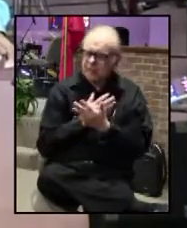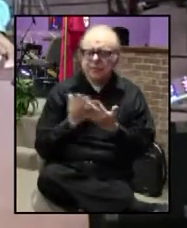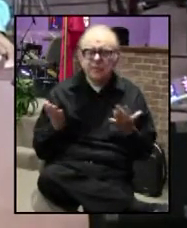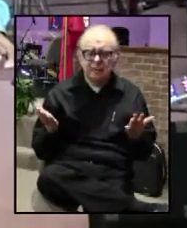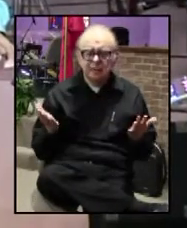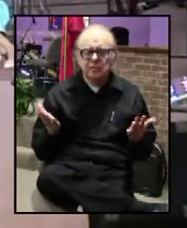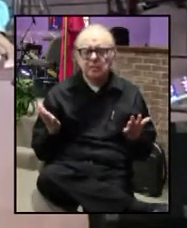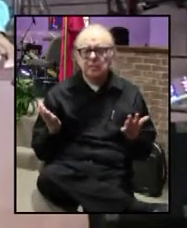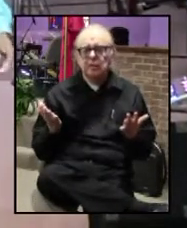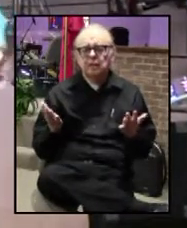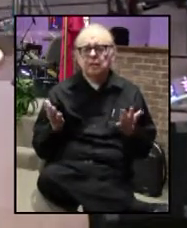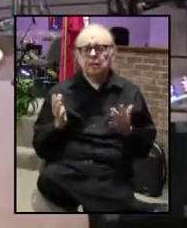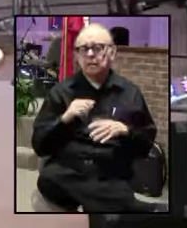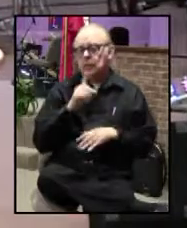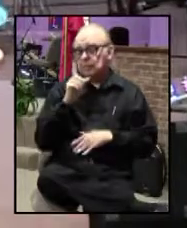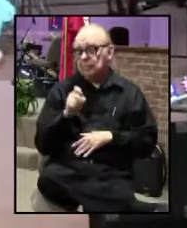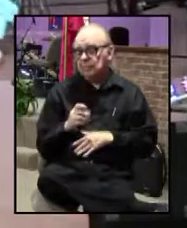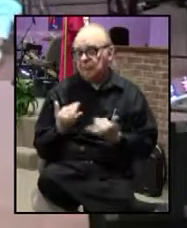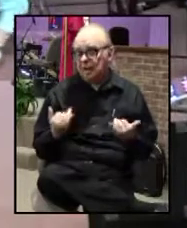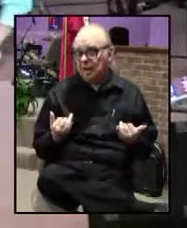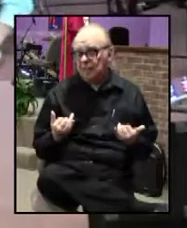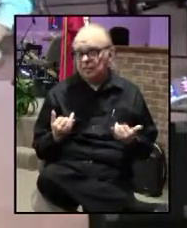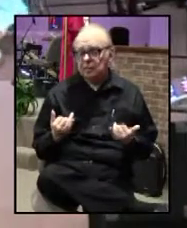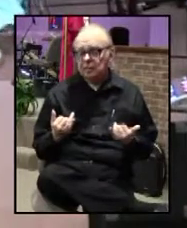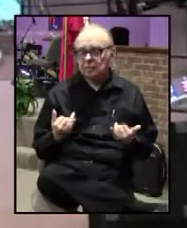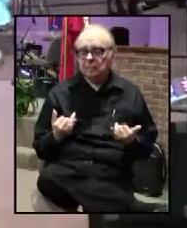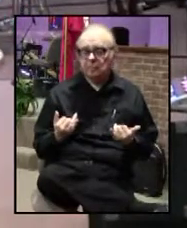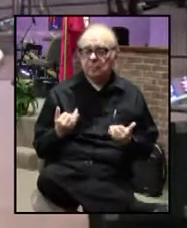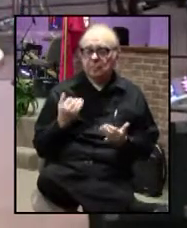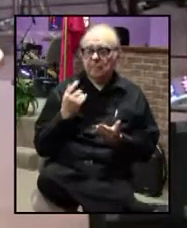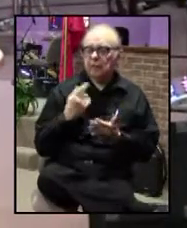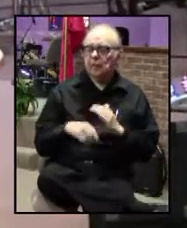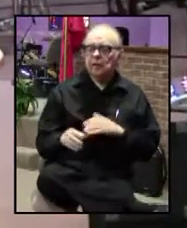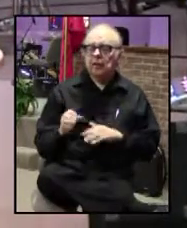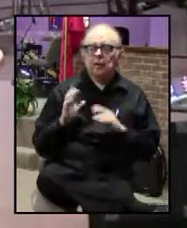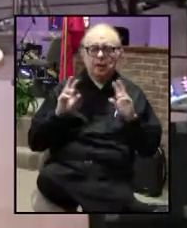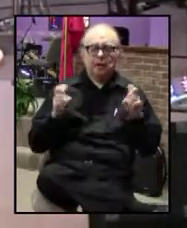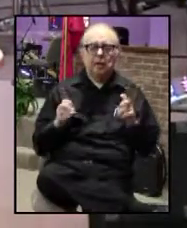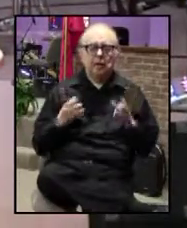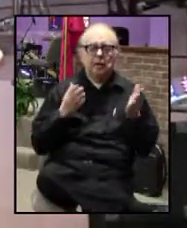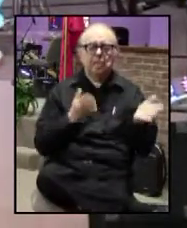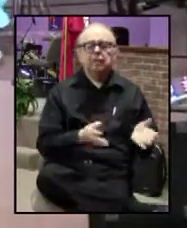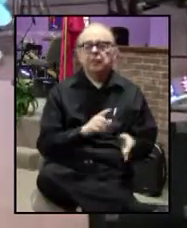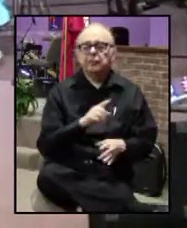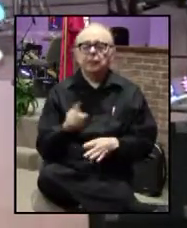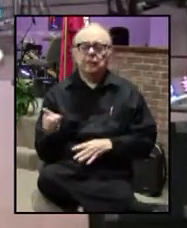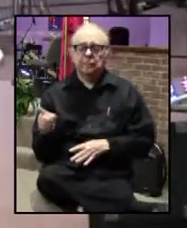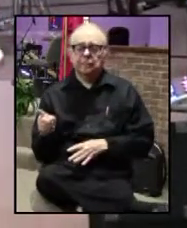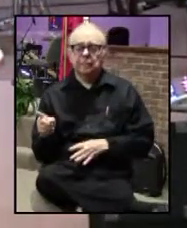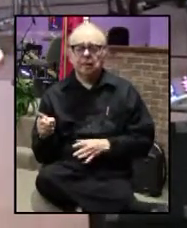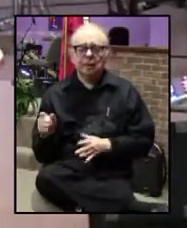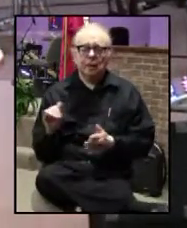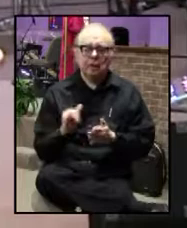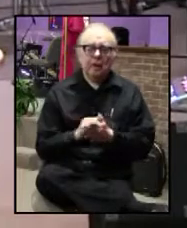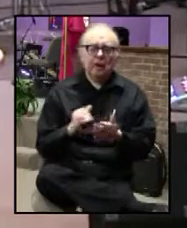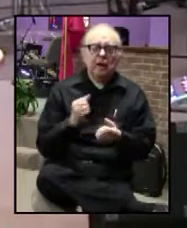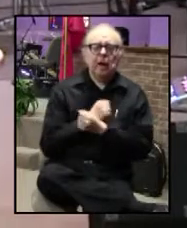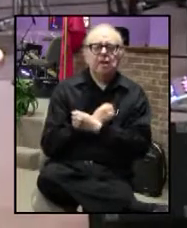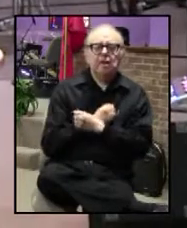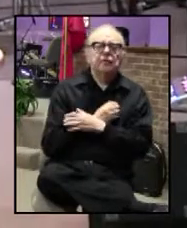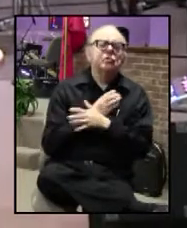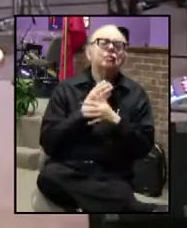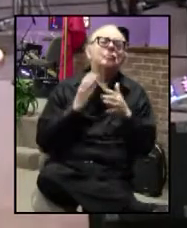else, the question would be, what statement would I leave to those that I love the